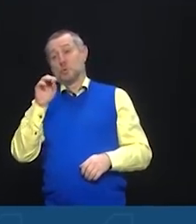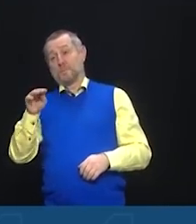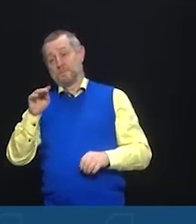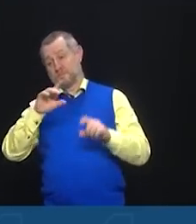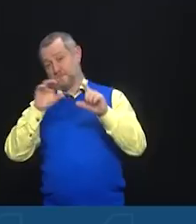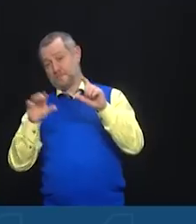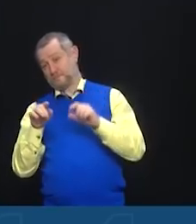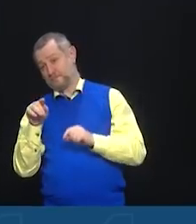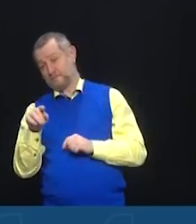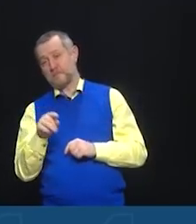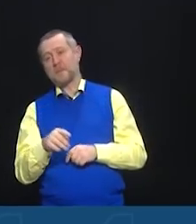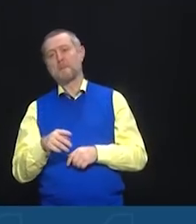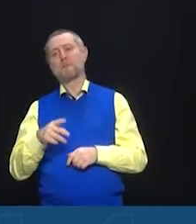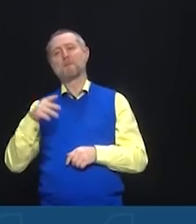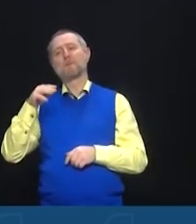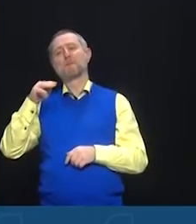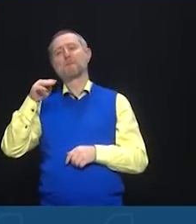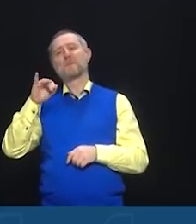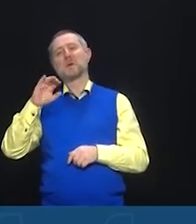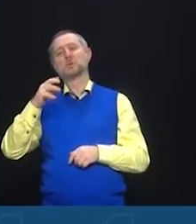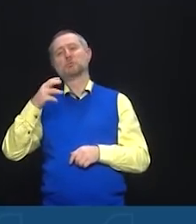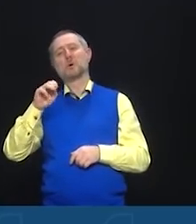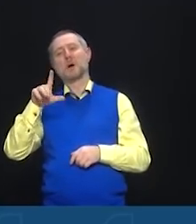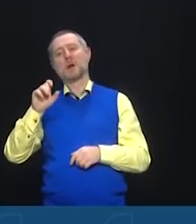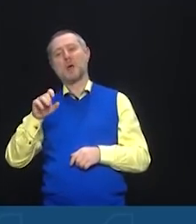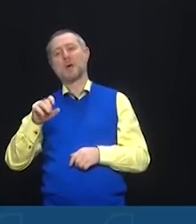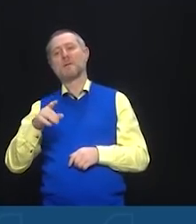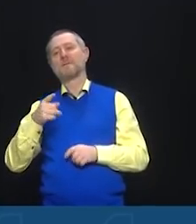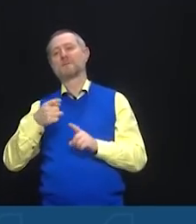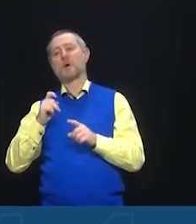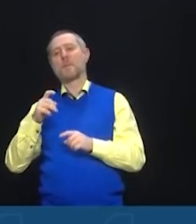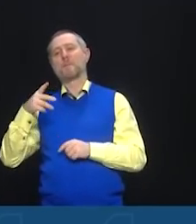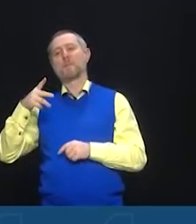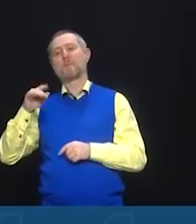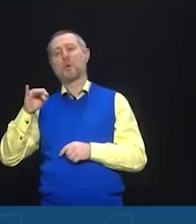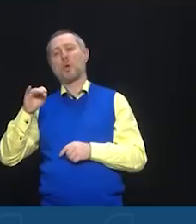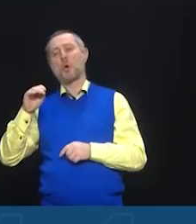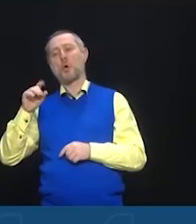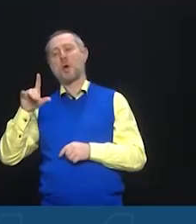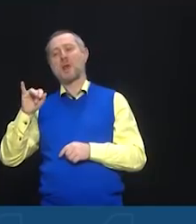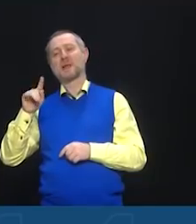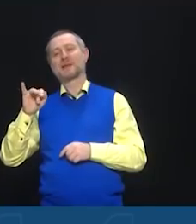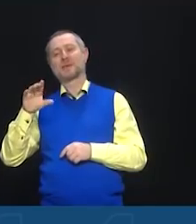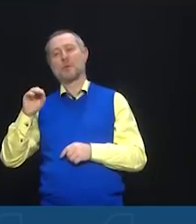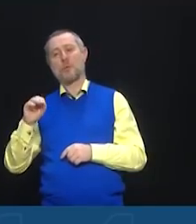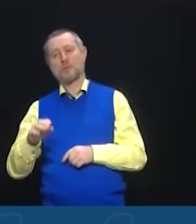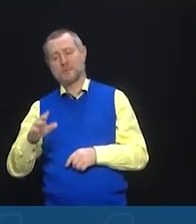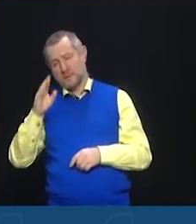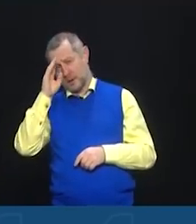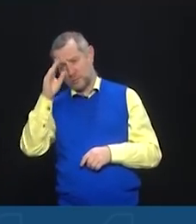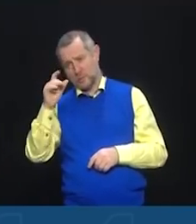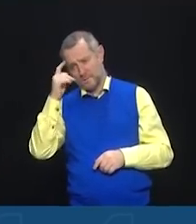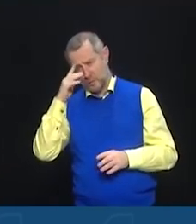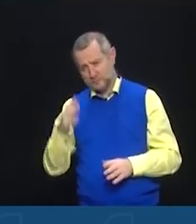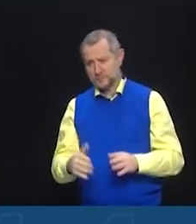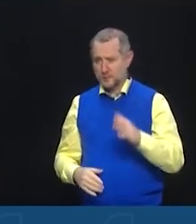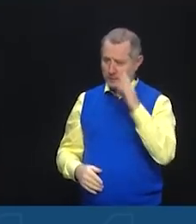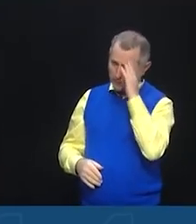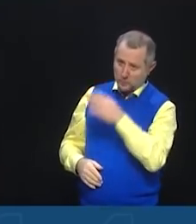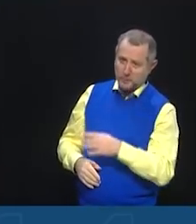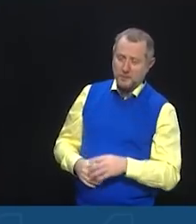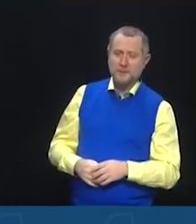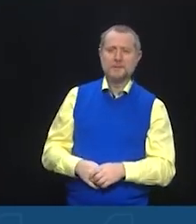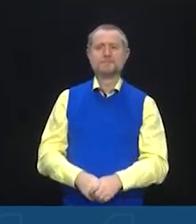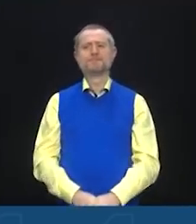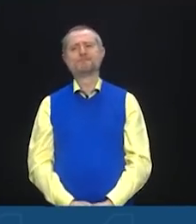from Politico is your first question. Michelle, your mic is open. Hi, Governor. How are you? Great, thanks.